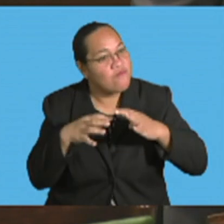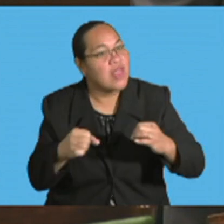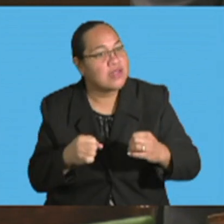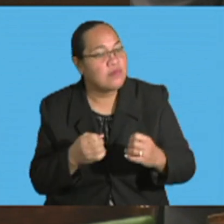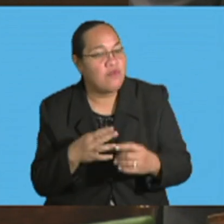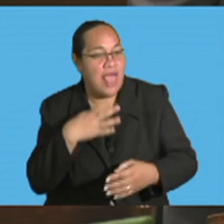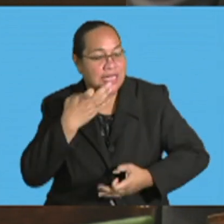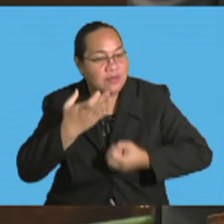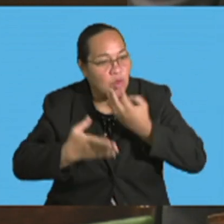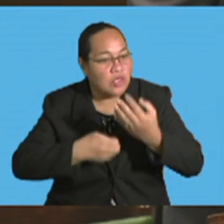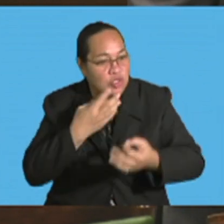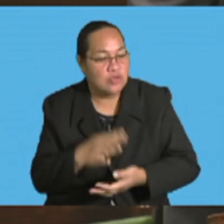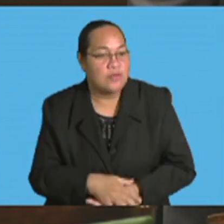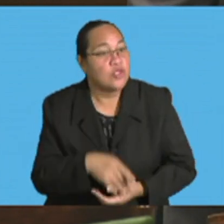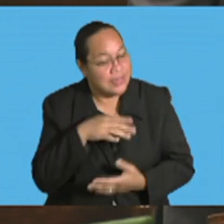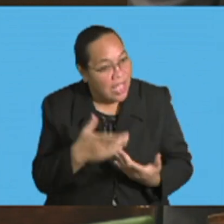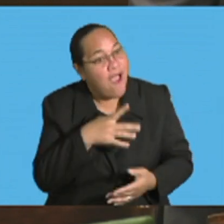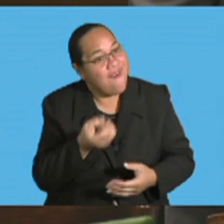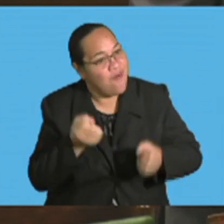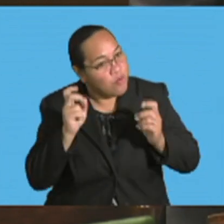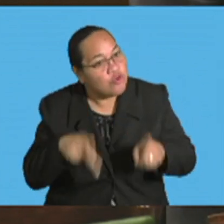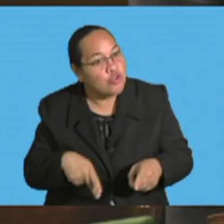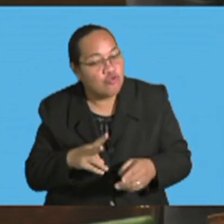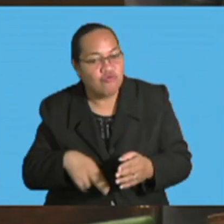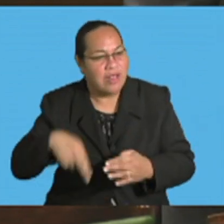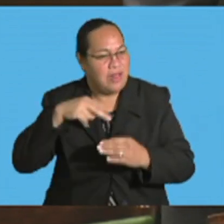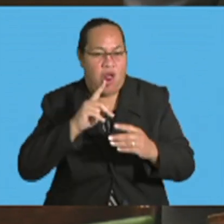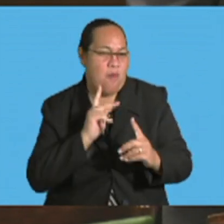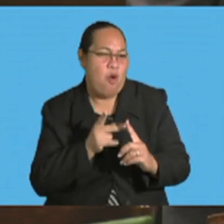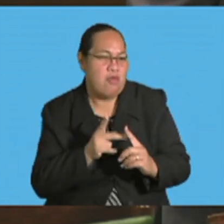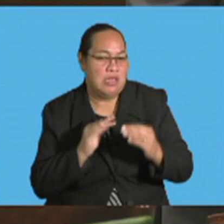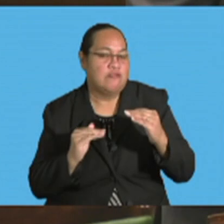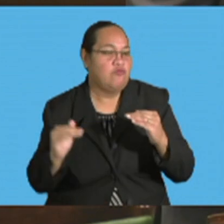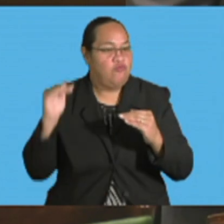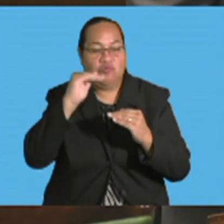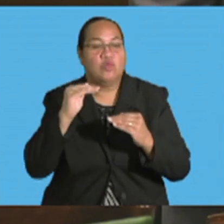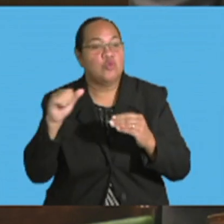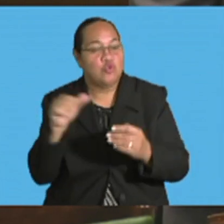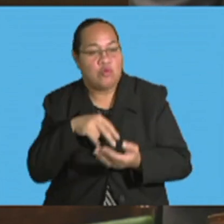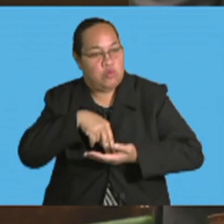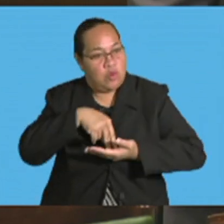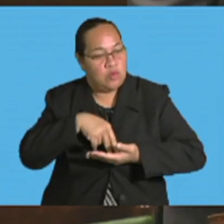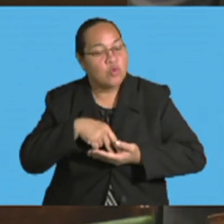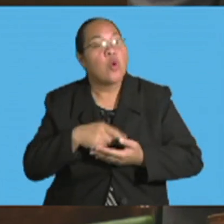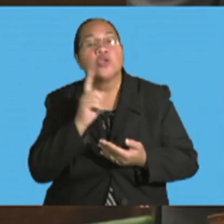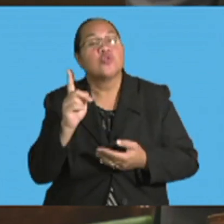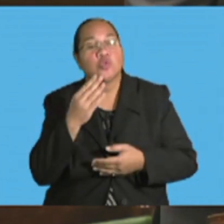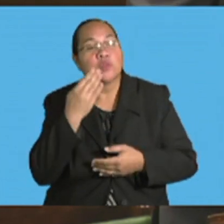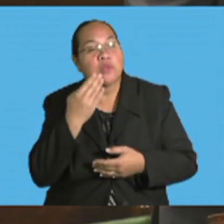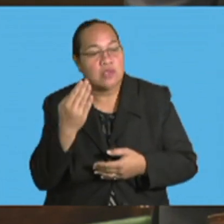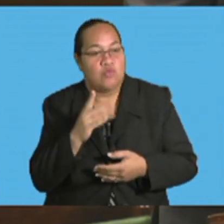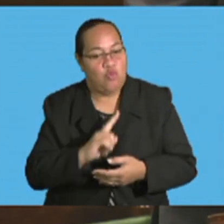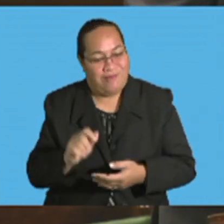And now you have the opportunity to rise above politics and speak to what you believe to be right